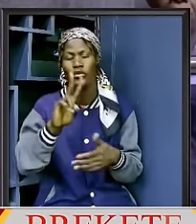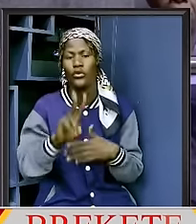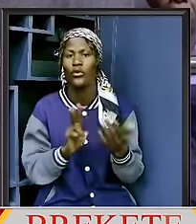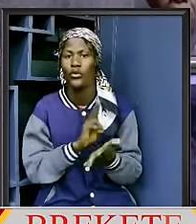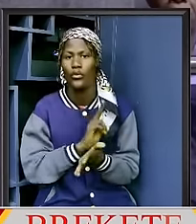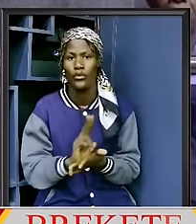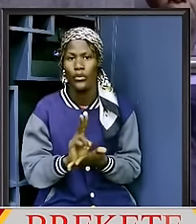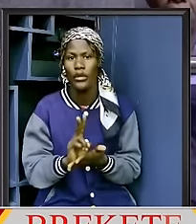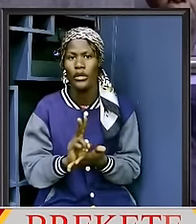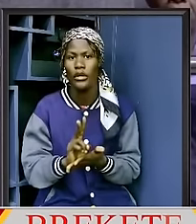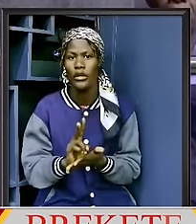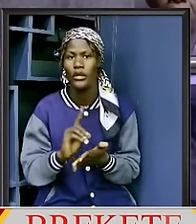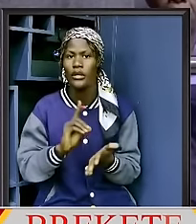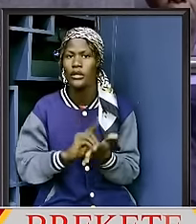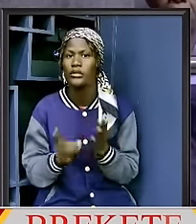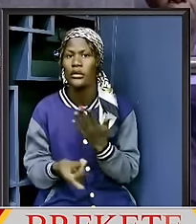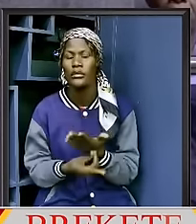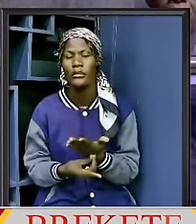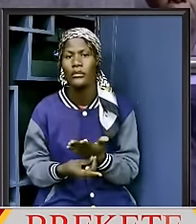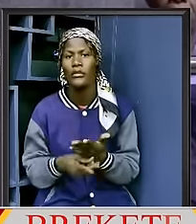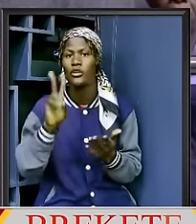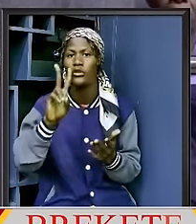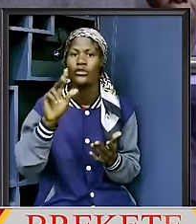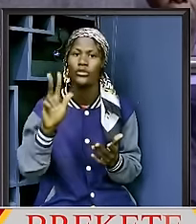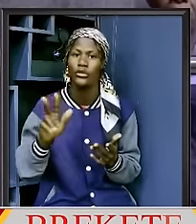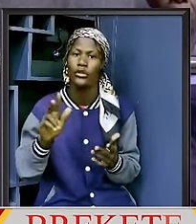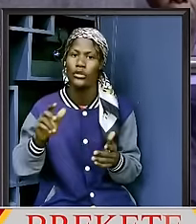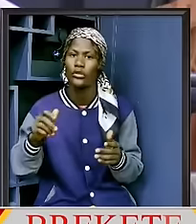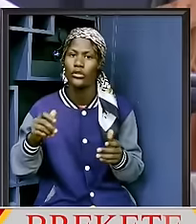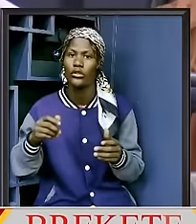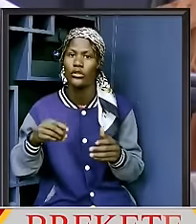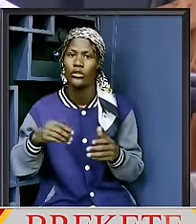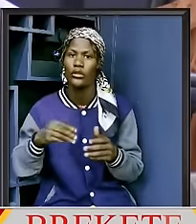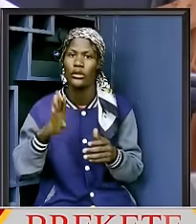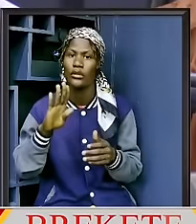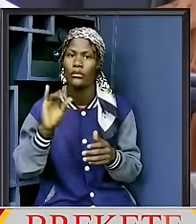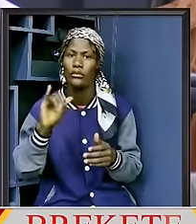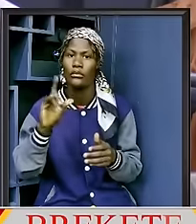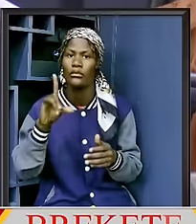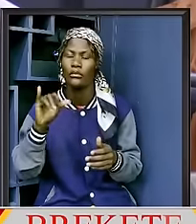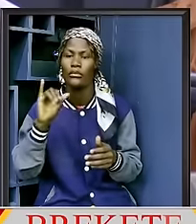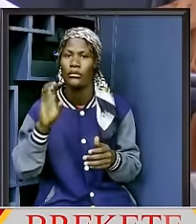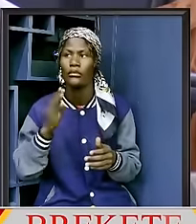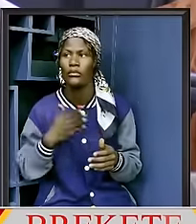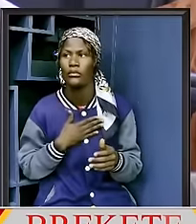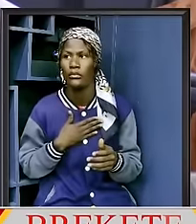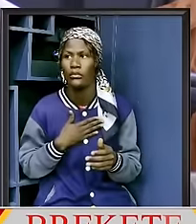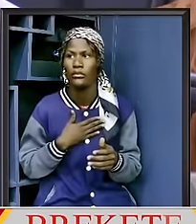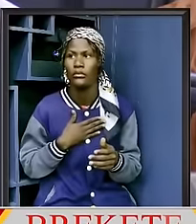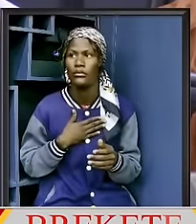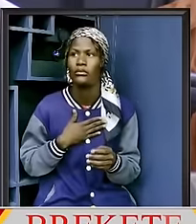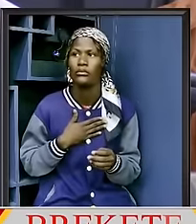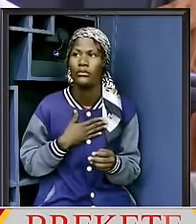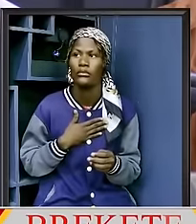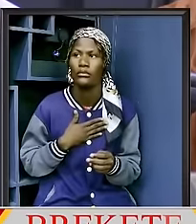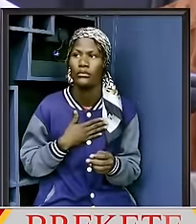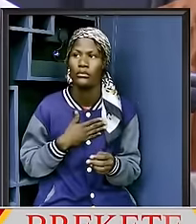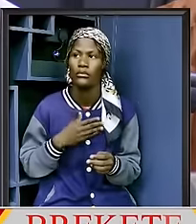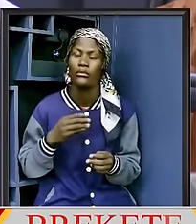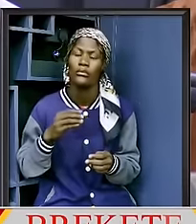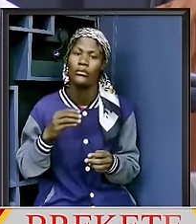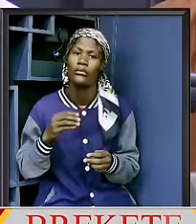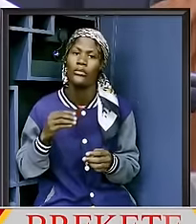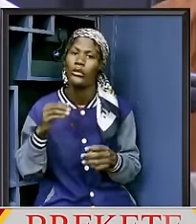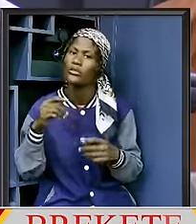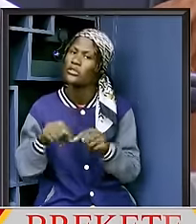they bailed me on this case. I was locked since on December 4th concerning this case. I said, okay. So on